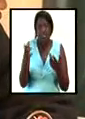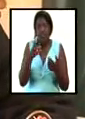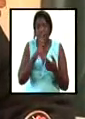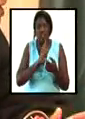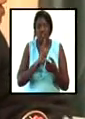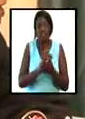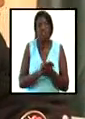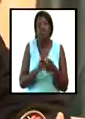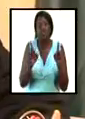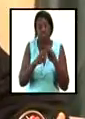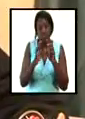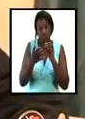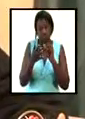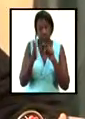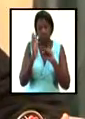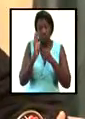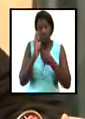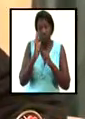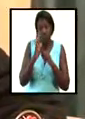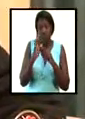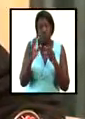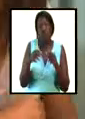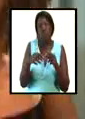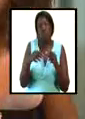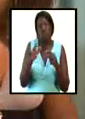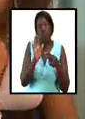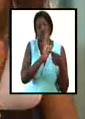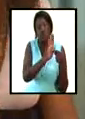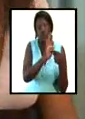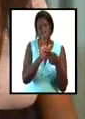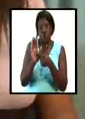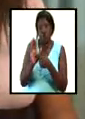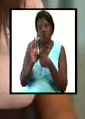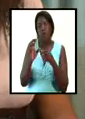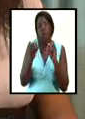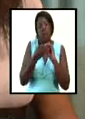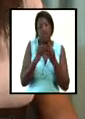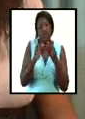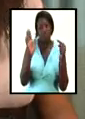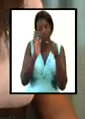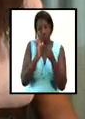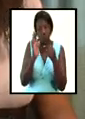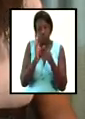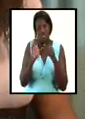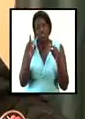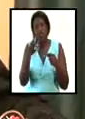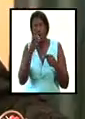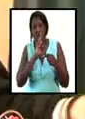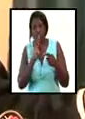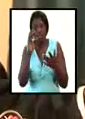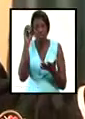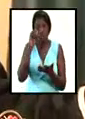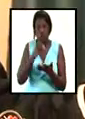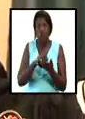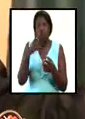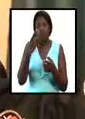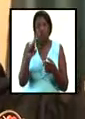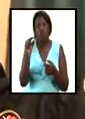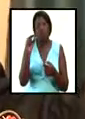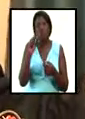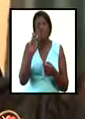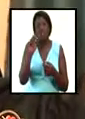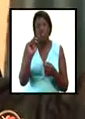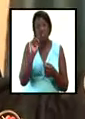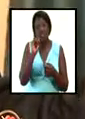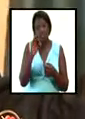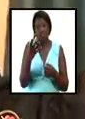allocation, is usually an indication for the number of points they want you to list. Do not give one-word answers if